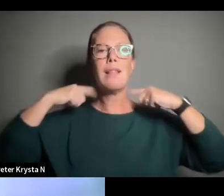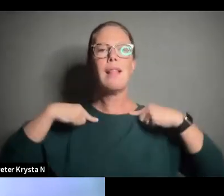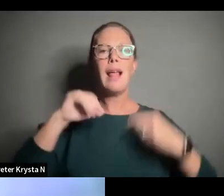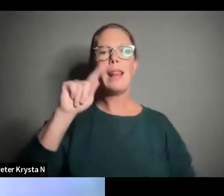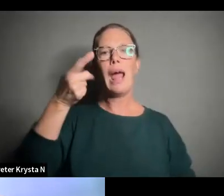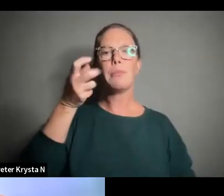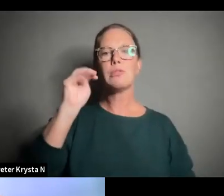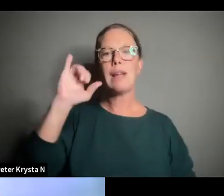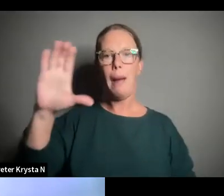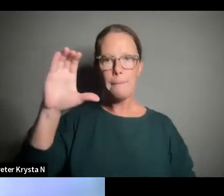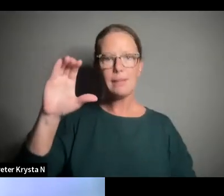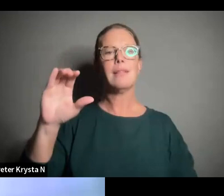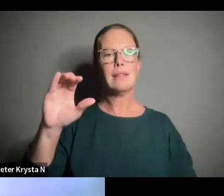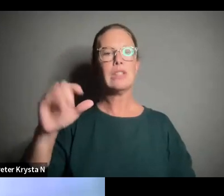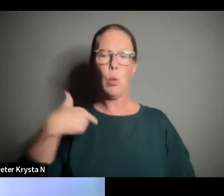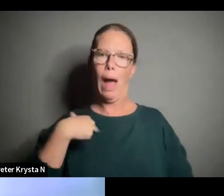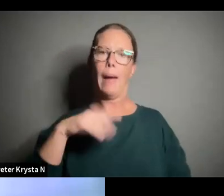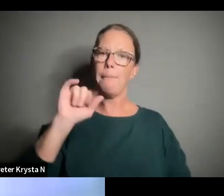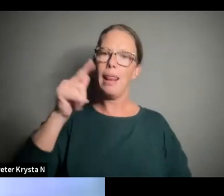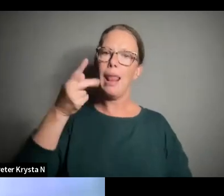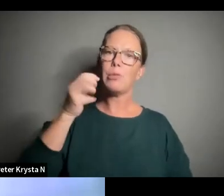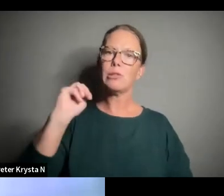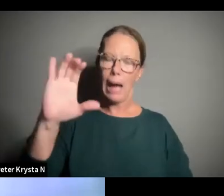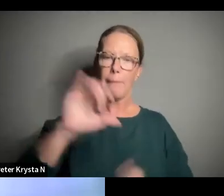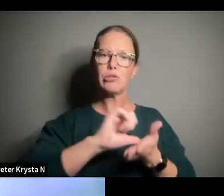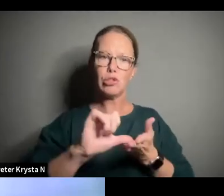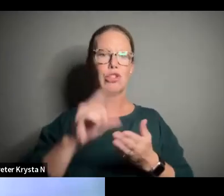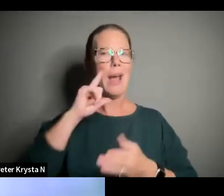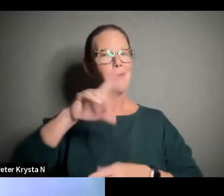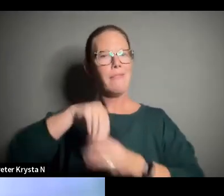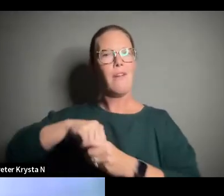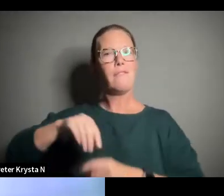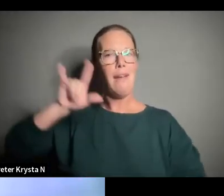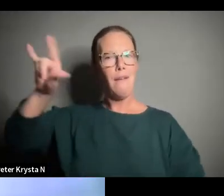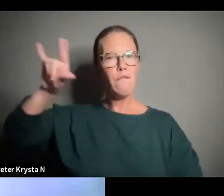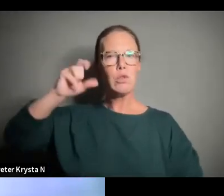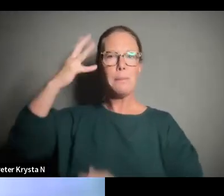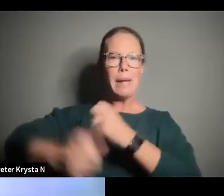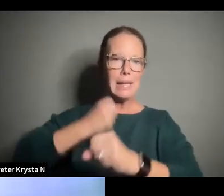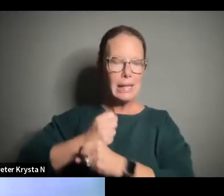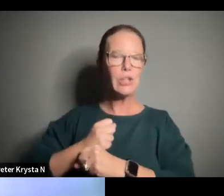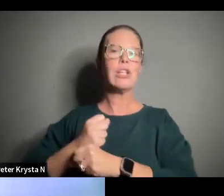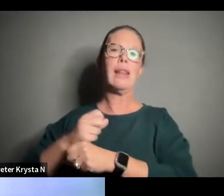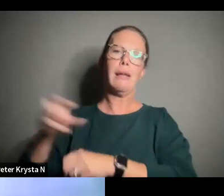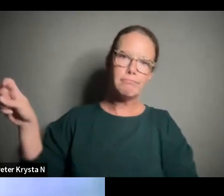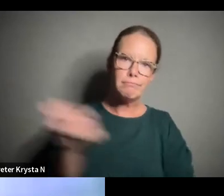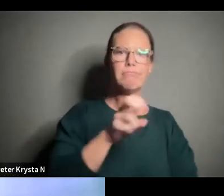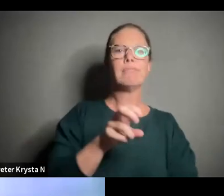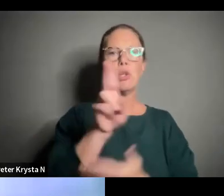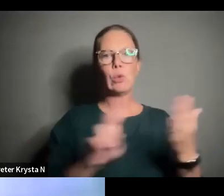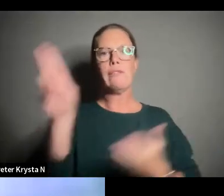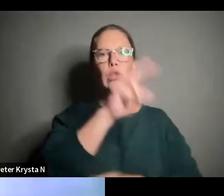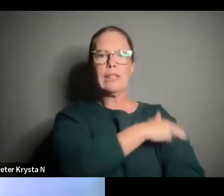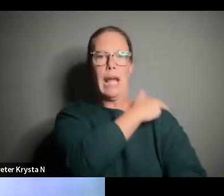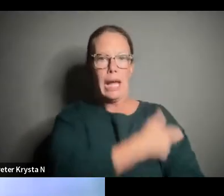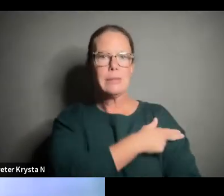my background is as a laparoscopic surgeon. I was in the United States Air Force for several years before I came back to university hospitals in Case Western Reserve. We